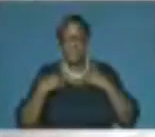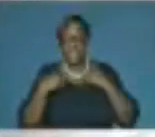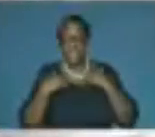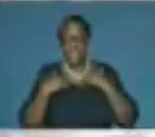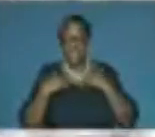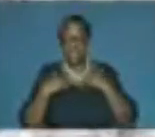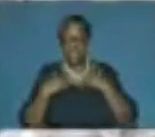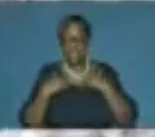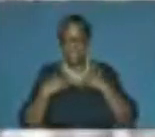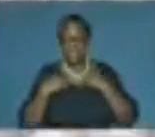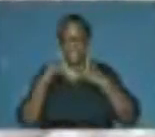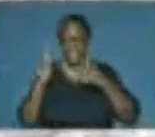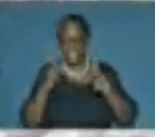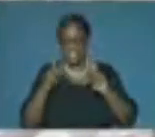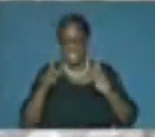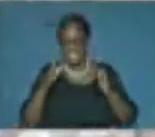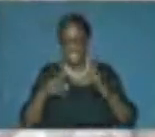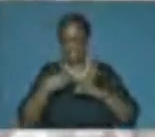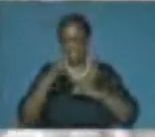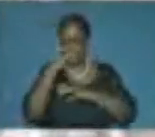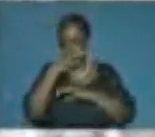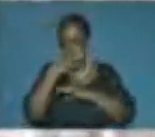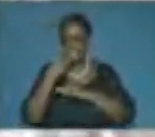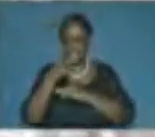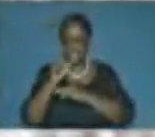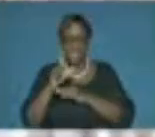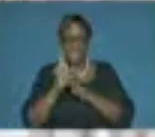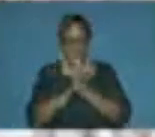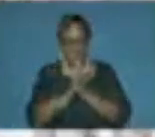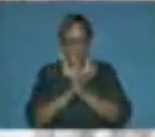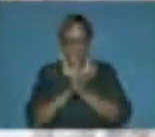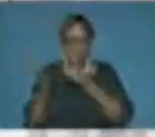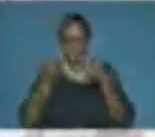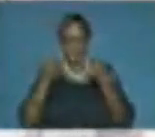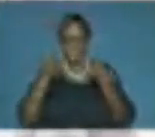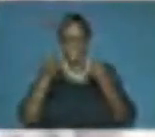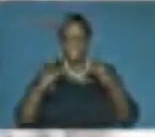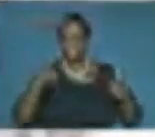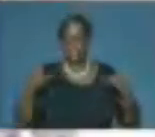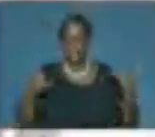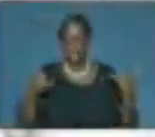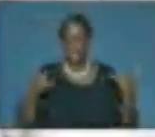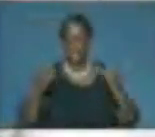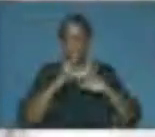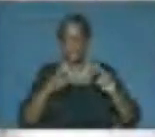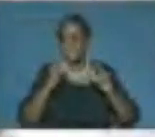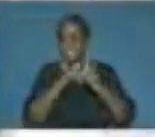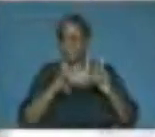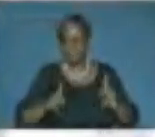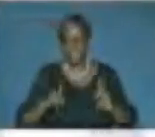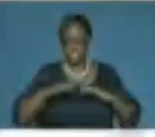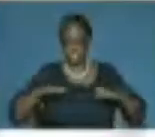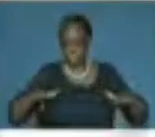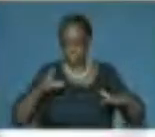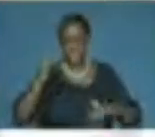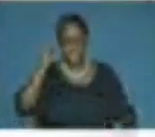Band. We even have the dancers from Fox Hill. So I'm excited because we want to bring joy, not only to the children, but to the adults that live